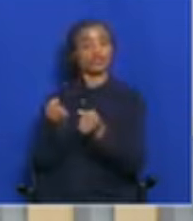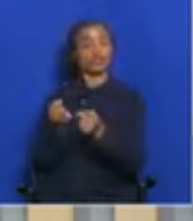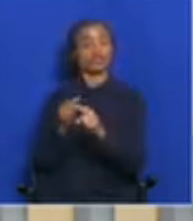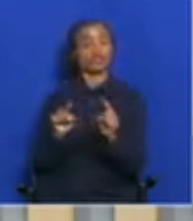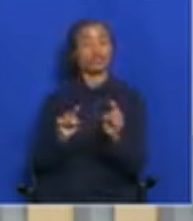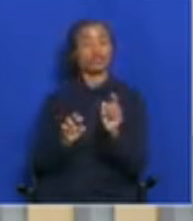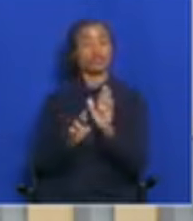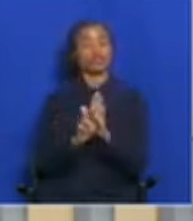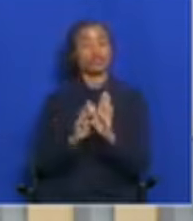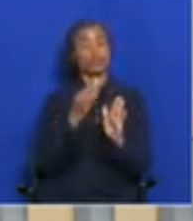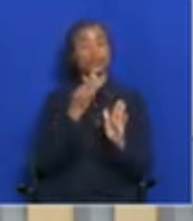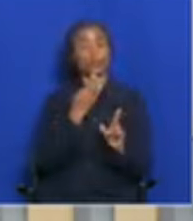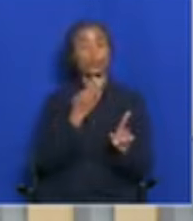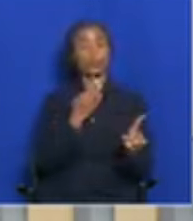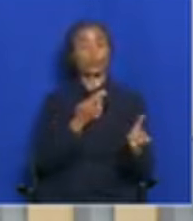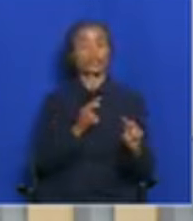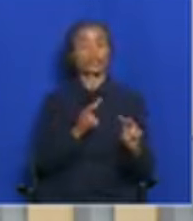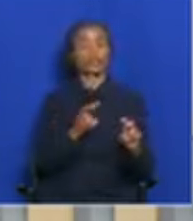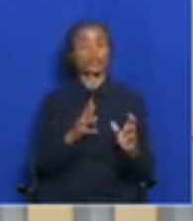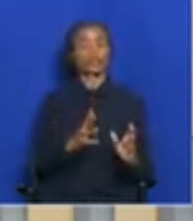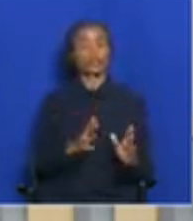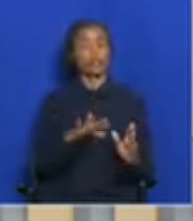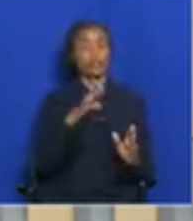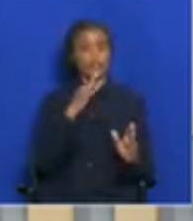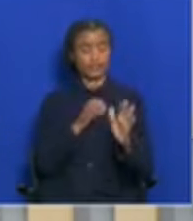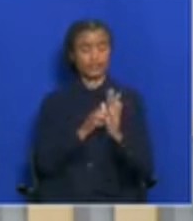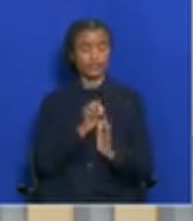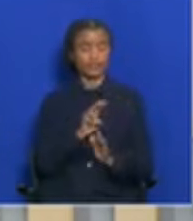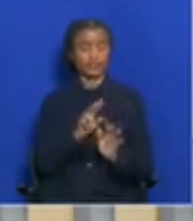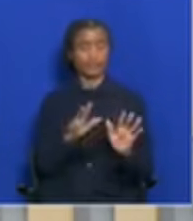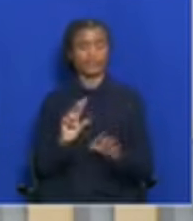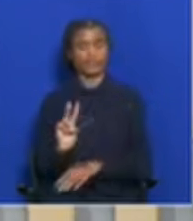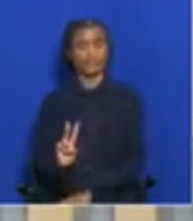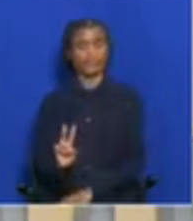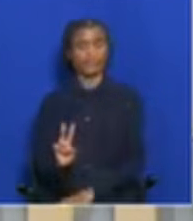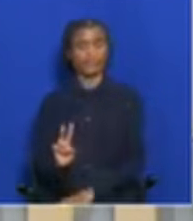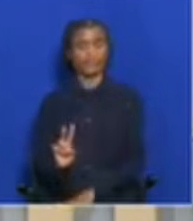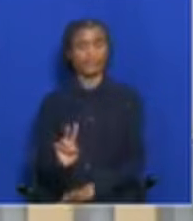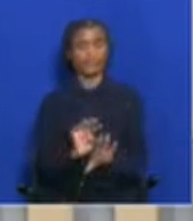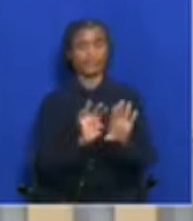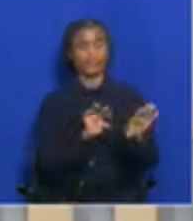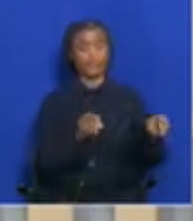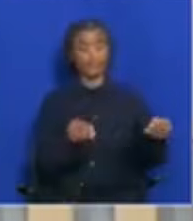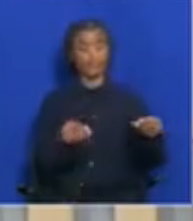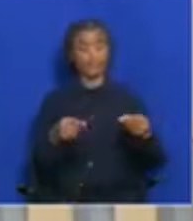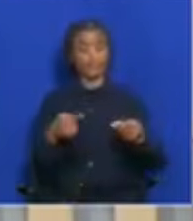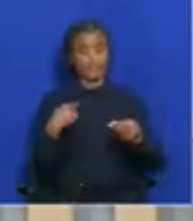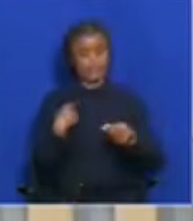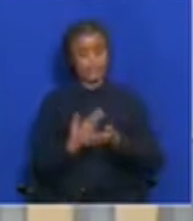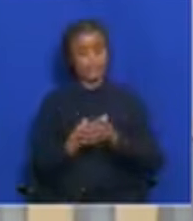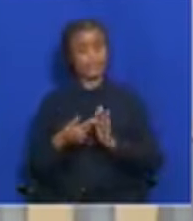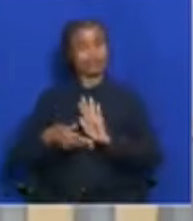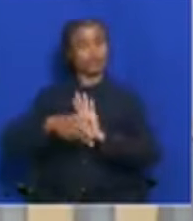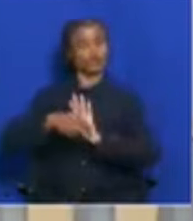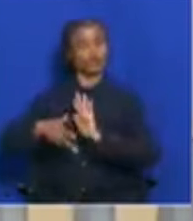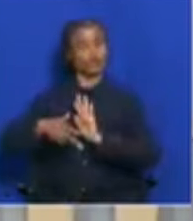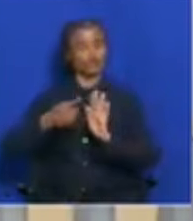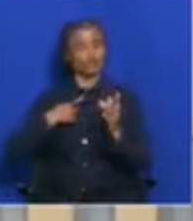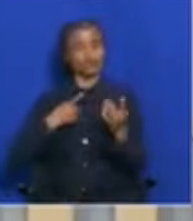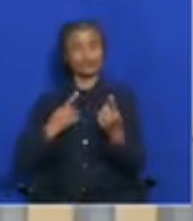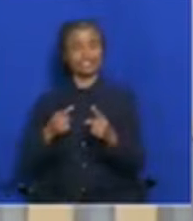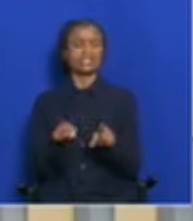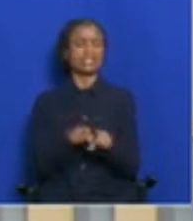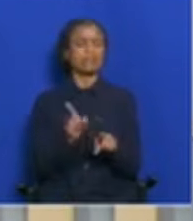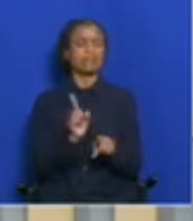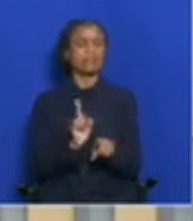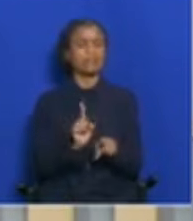28.2, to provide us with a certificate to authorize us. It's the same thing as a delegation. So if I